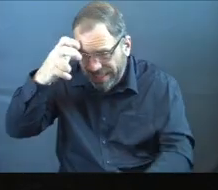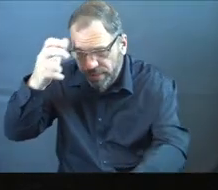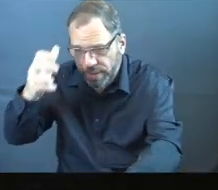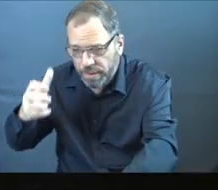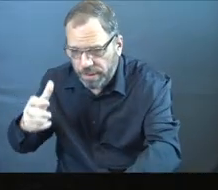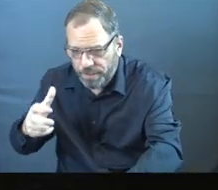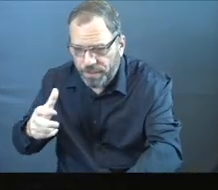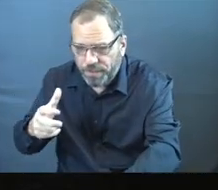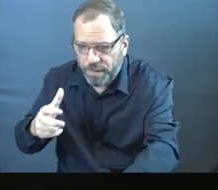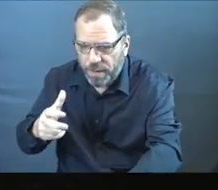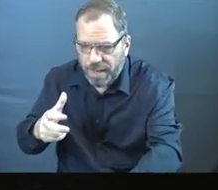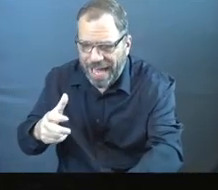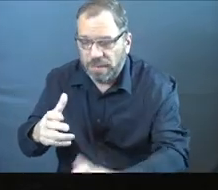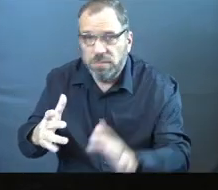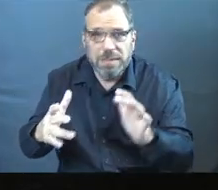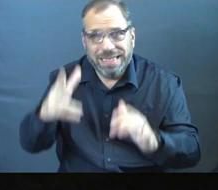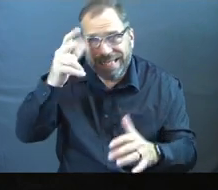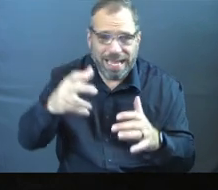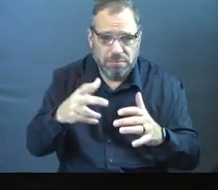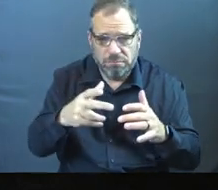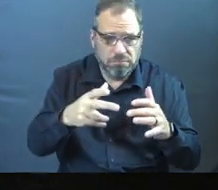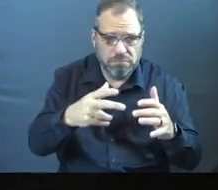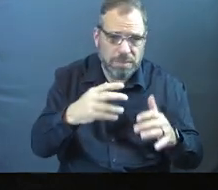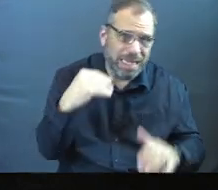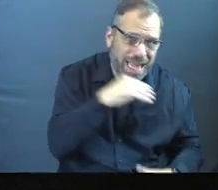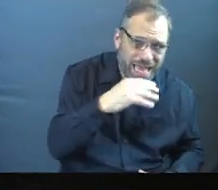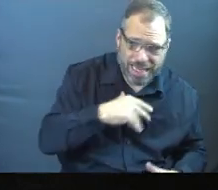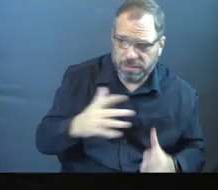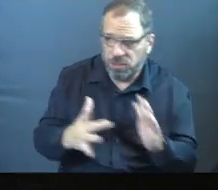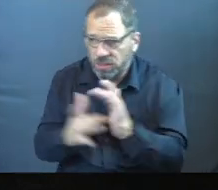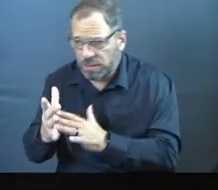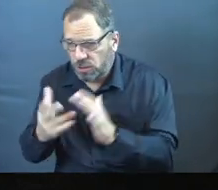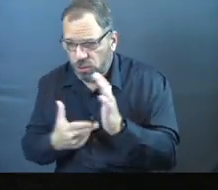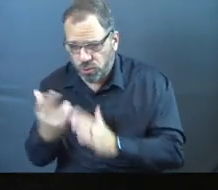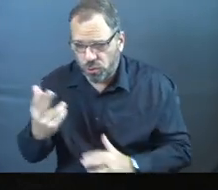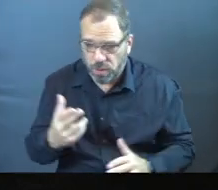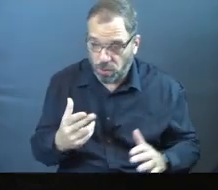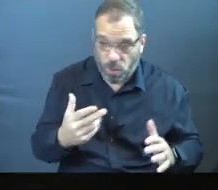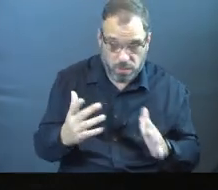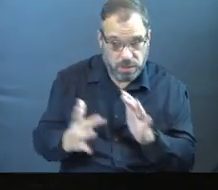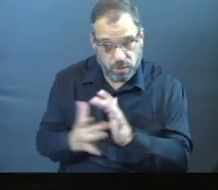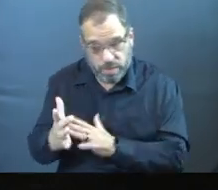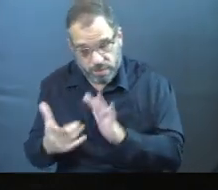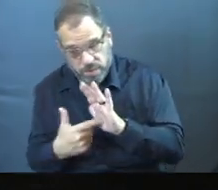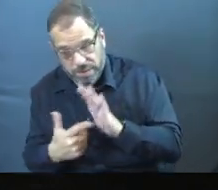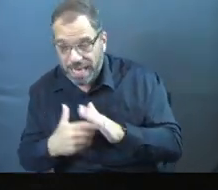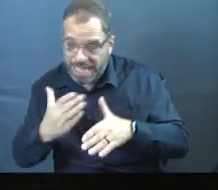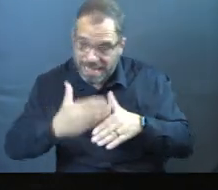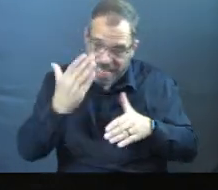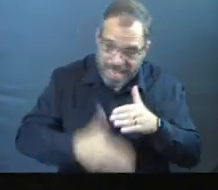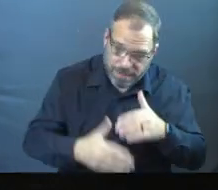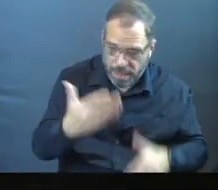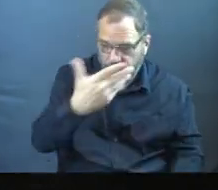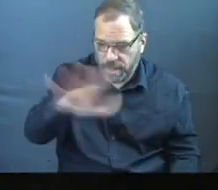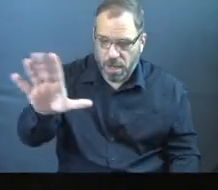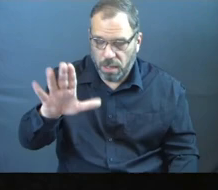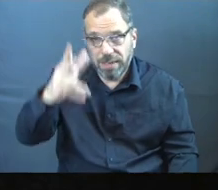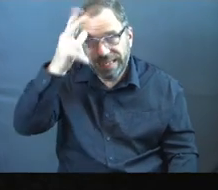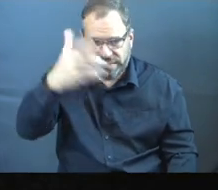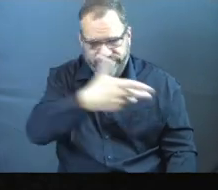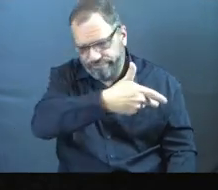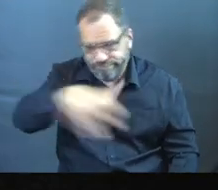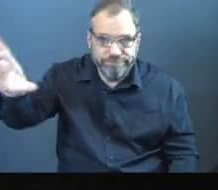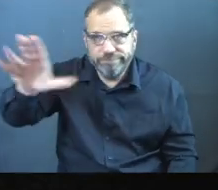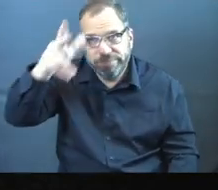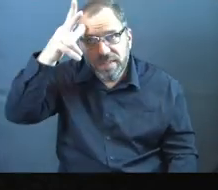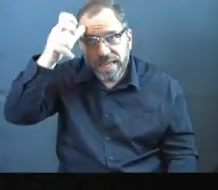And Jesus is, Satan's bringing the lies and Jesus is bringing the truth, right? He's bringing the word of God. And he's like, no, here's what the word says though. At the end when says, be gone, Satan, like get